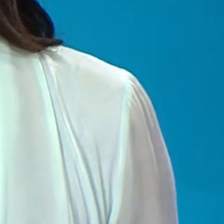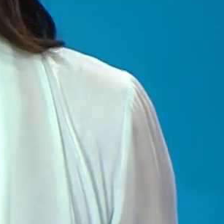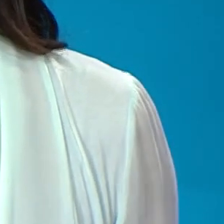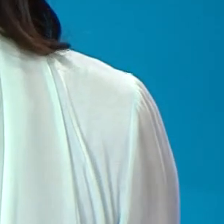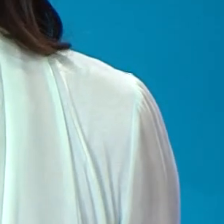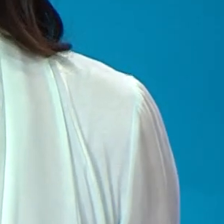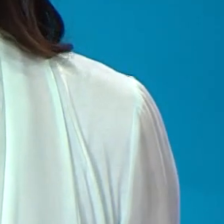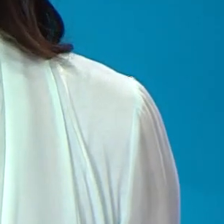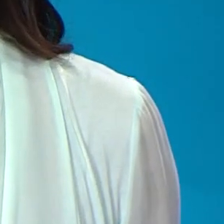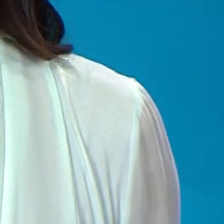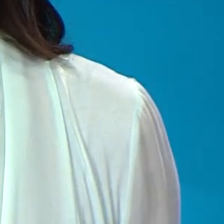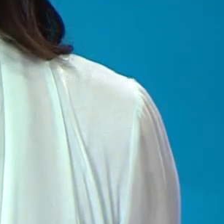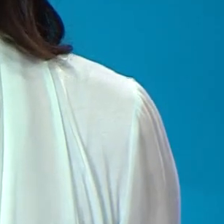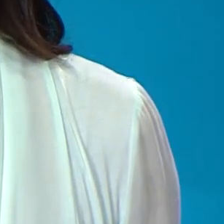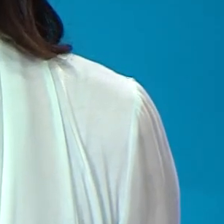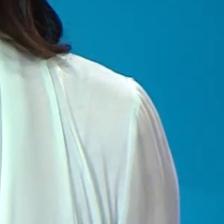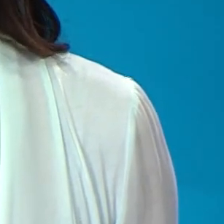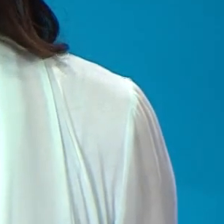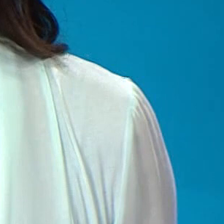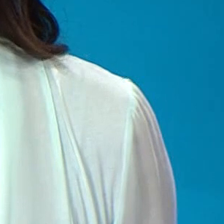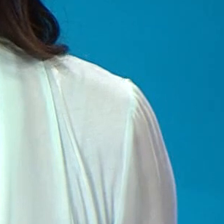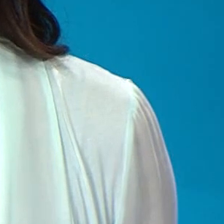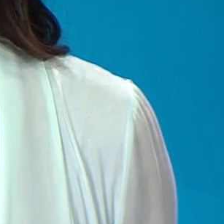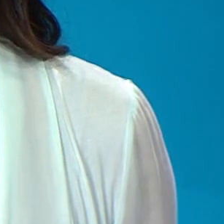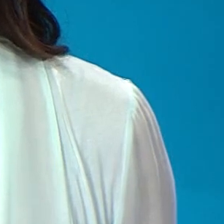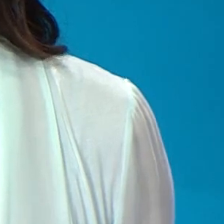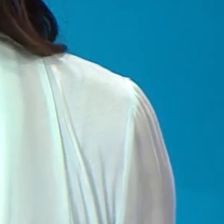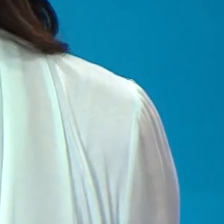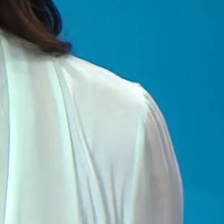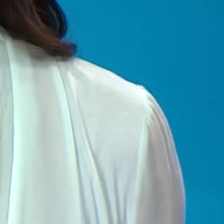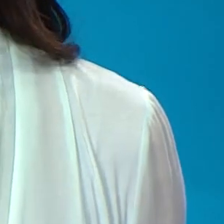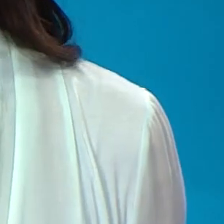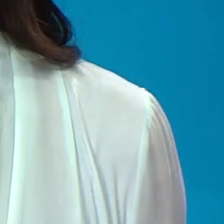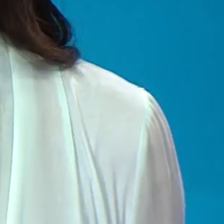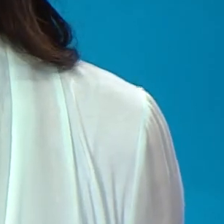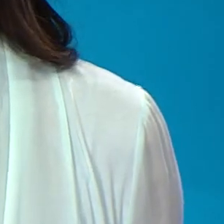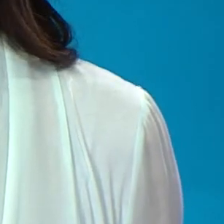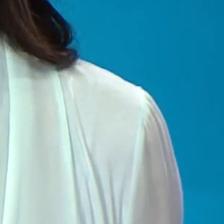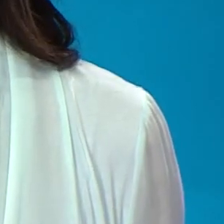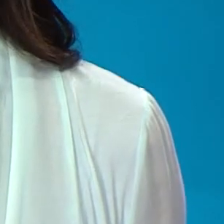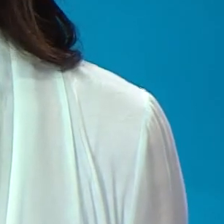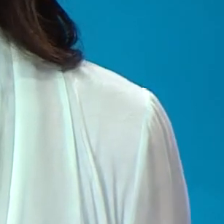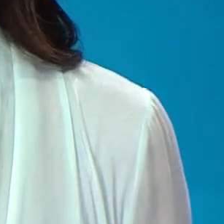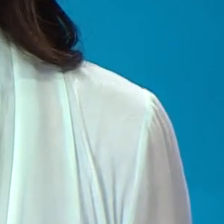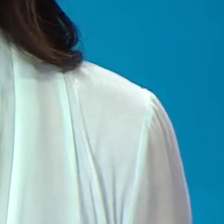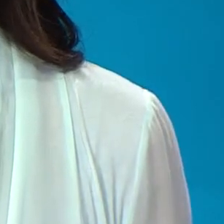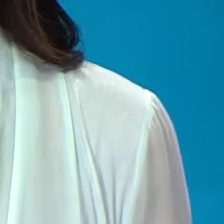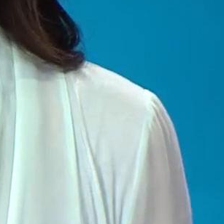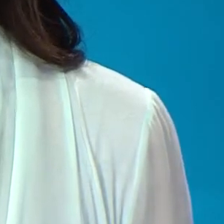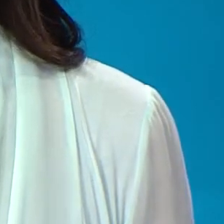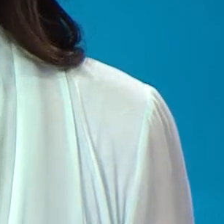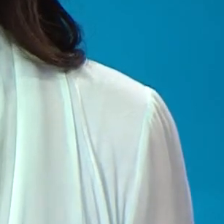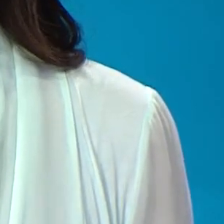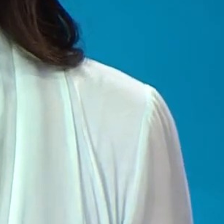and infections there, they began seeing a decrease in cases over the last several weeks, but the numbers are now going back up again.